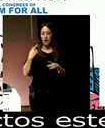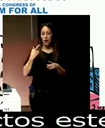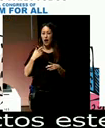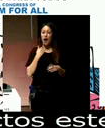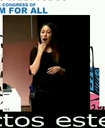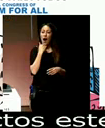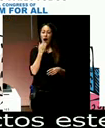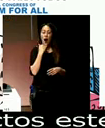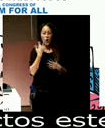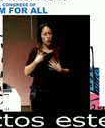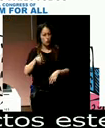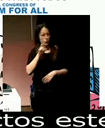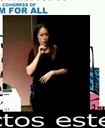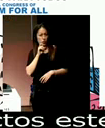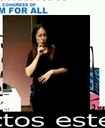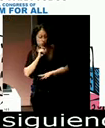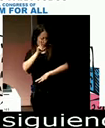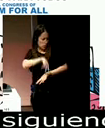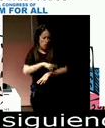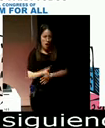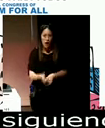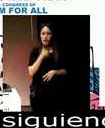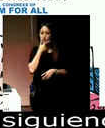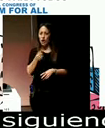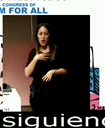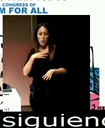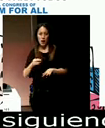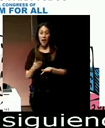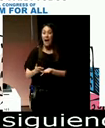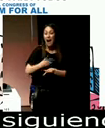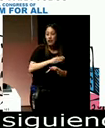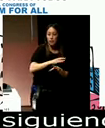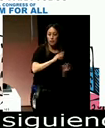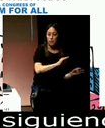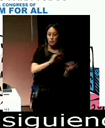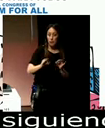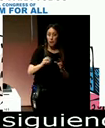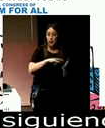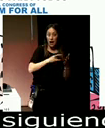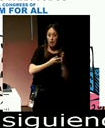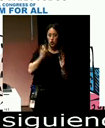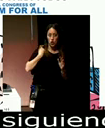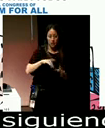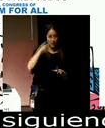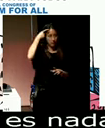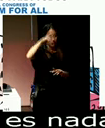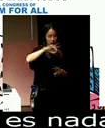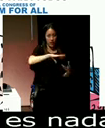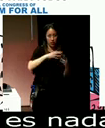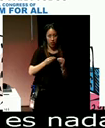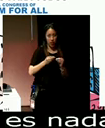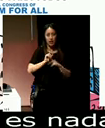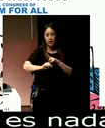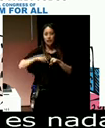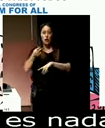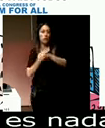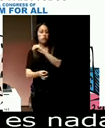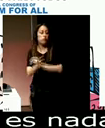It is nothing impossible. You have to take it into account from the start of the project, and